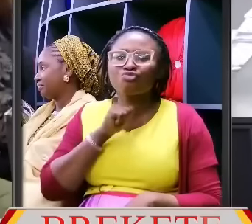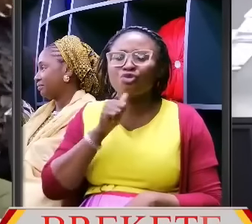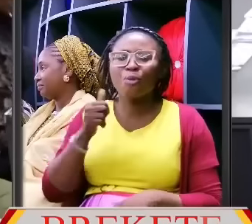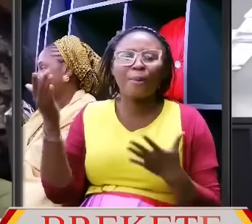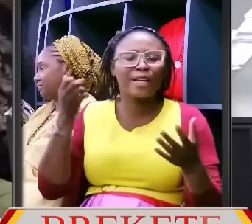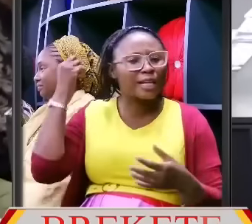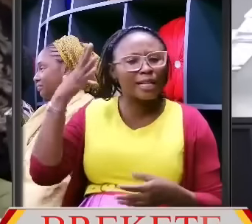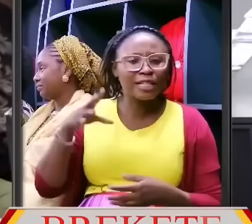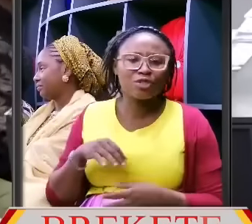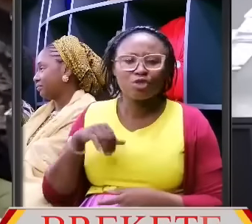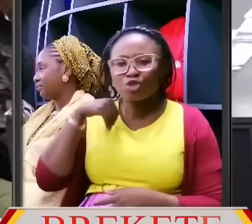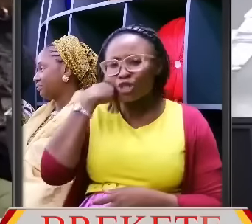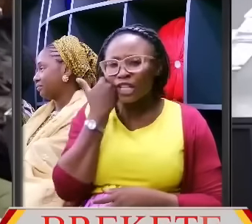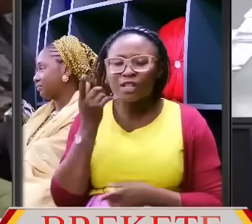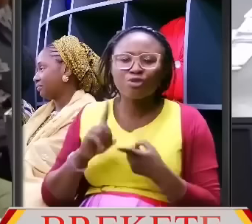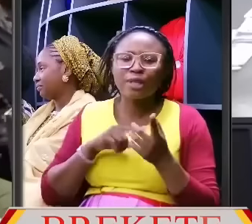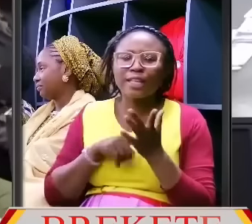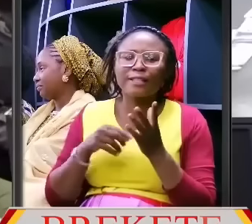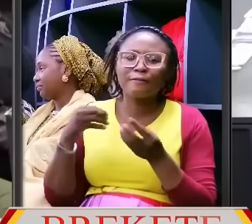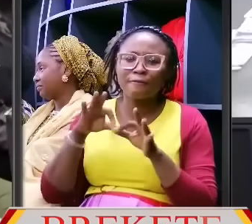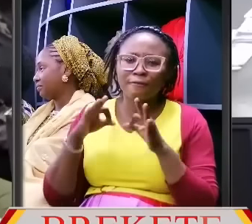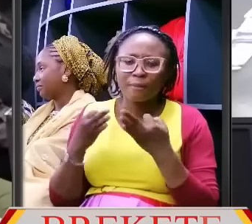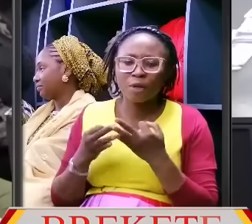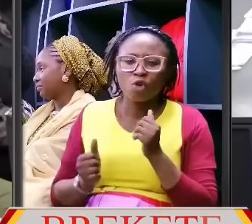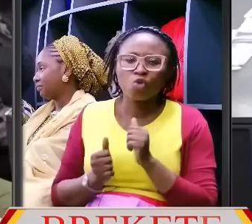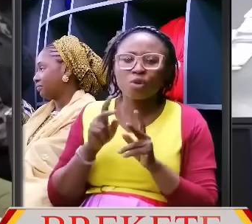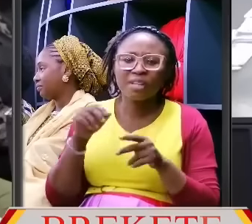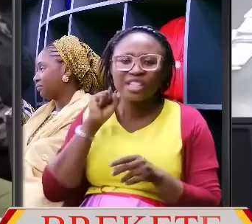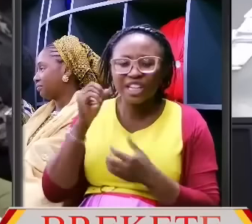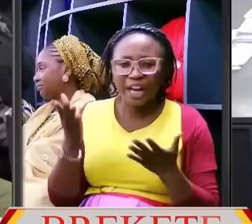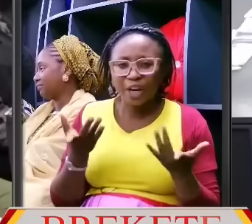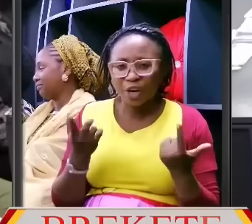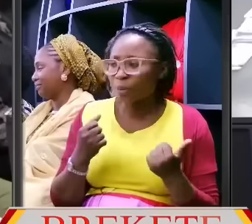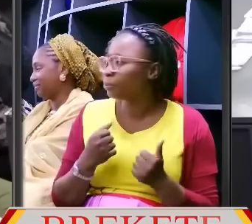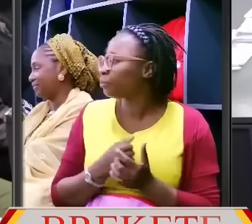family. You are a disgrace to this family. Which person will she carry come?